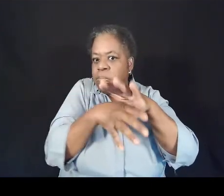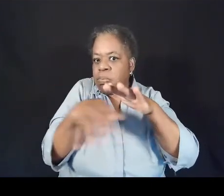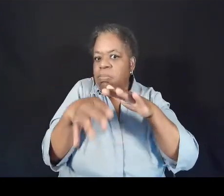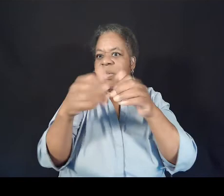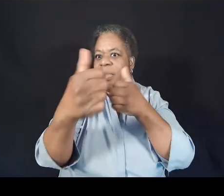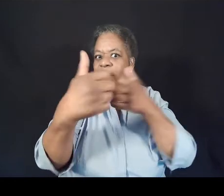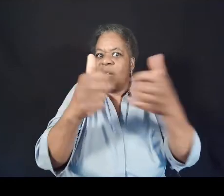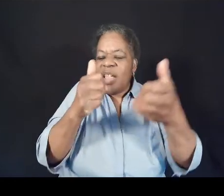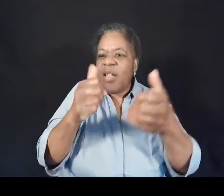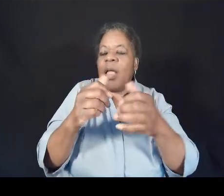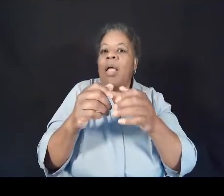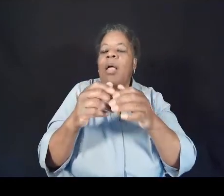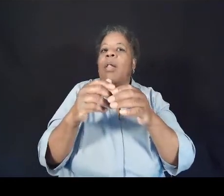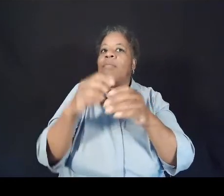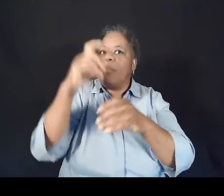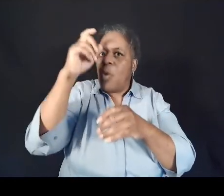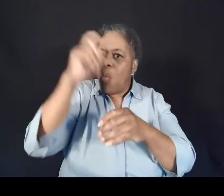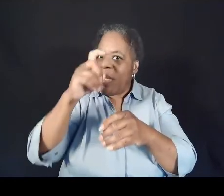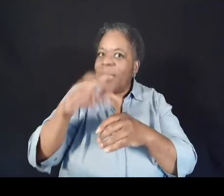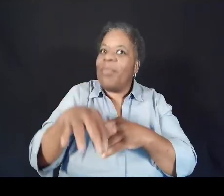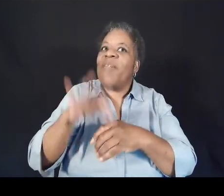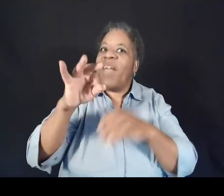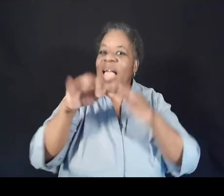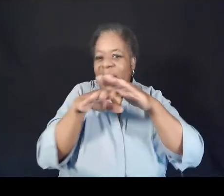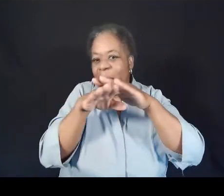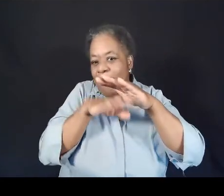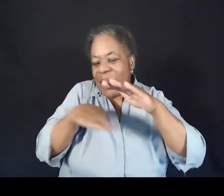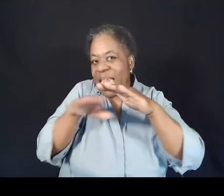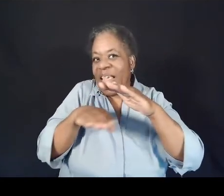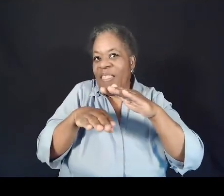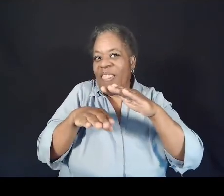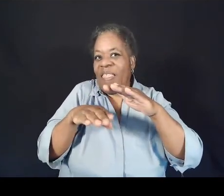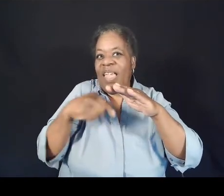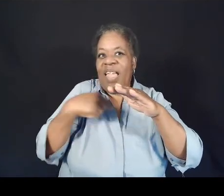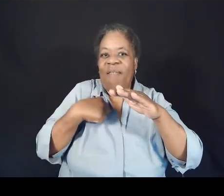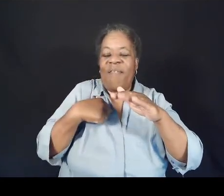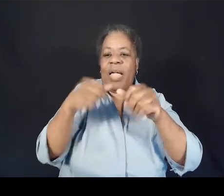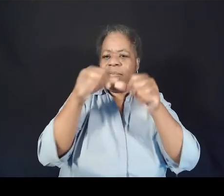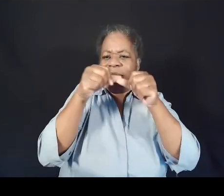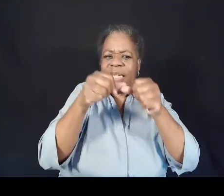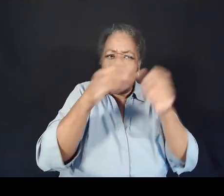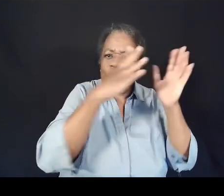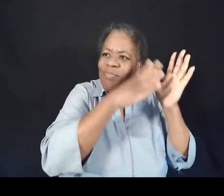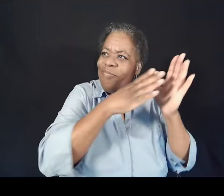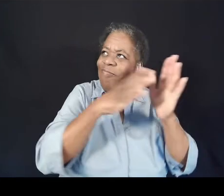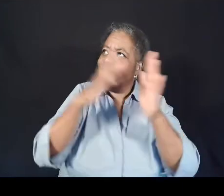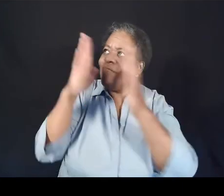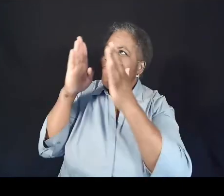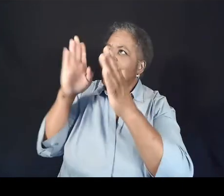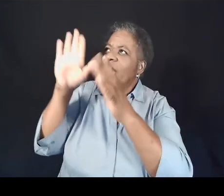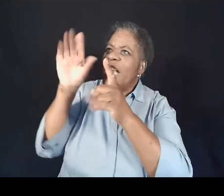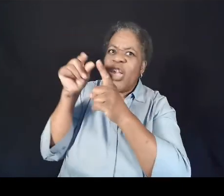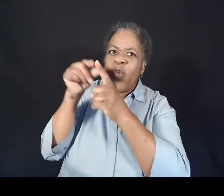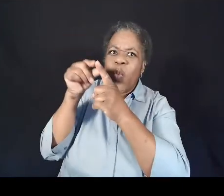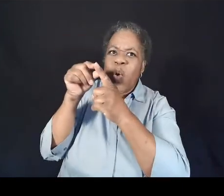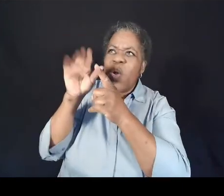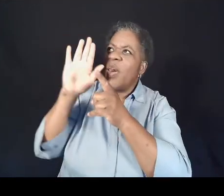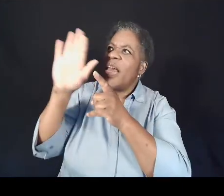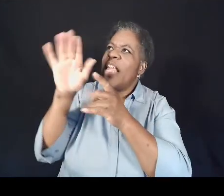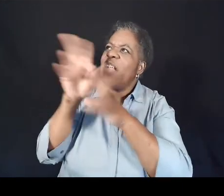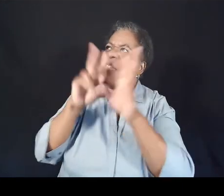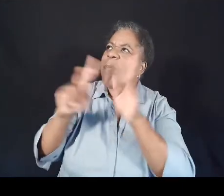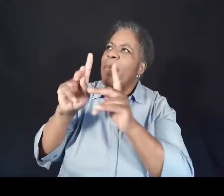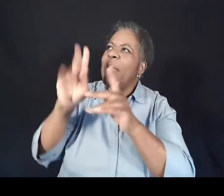found. And that if I and we kept looking to God, to his word, to his people, to his